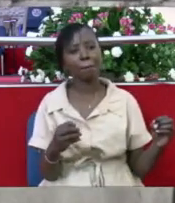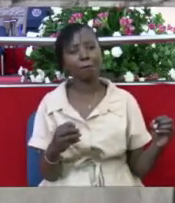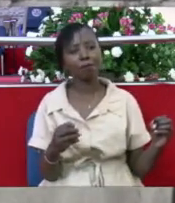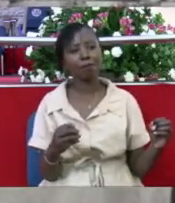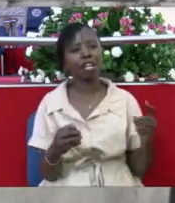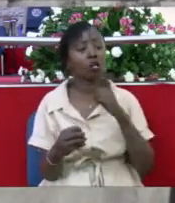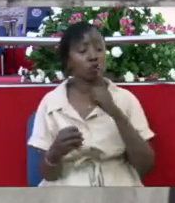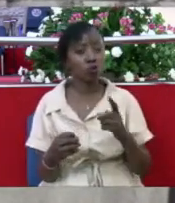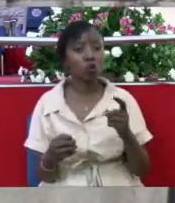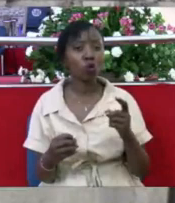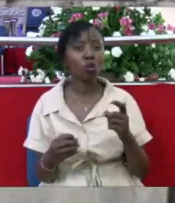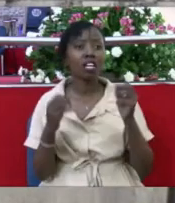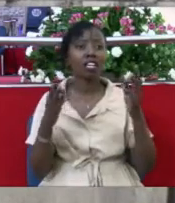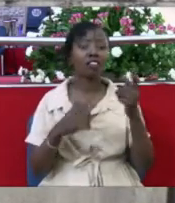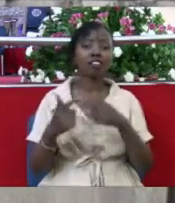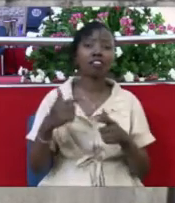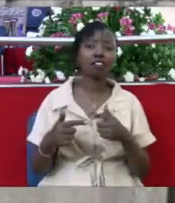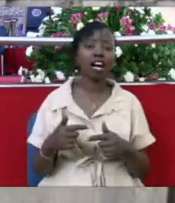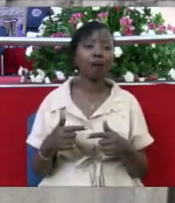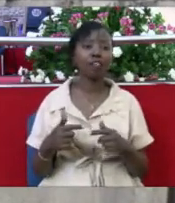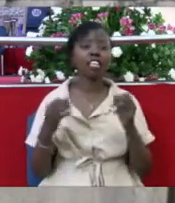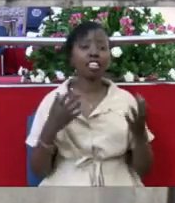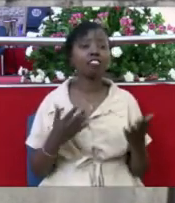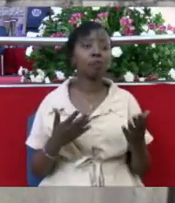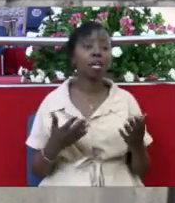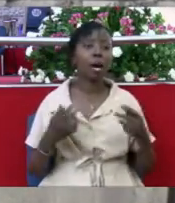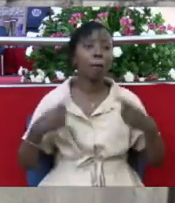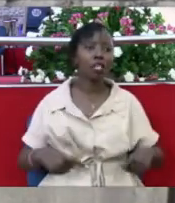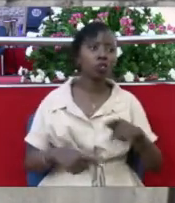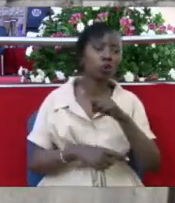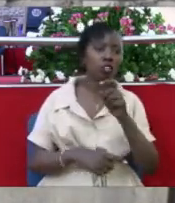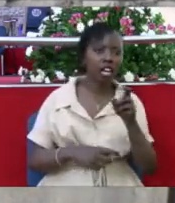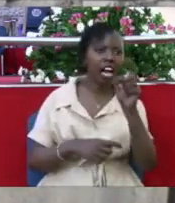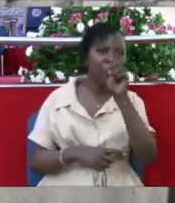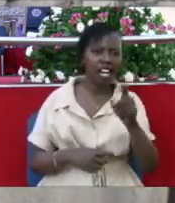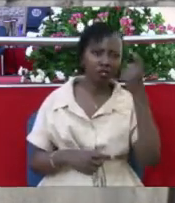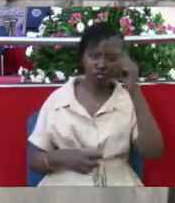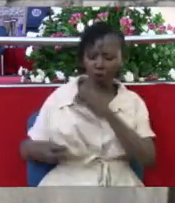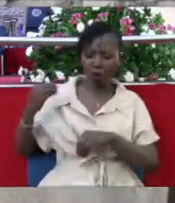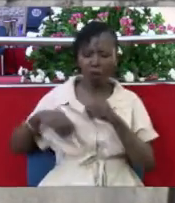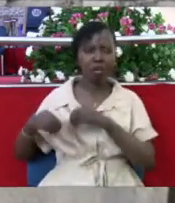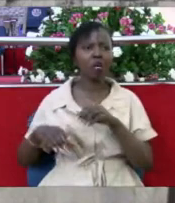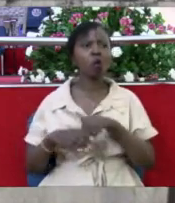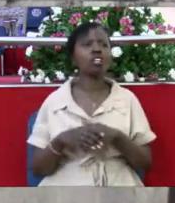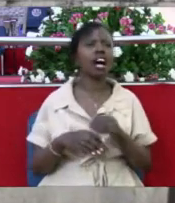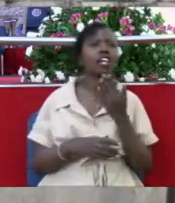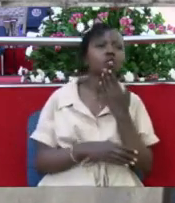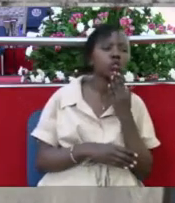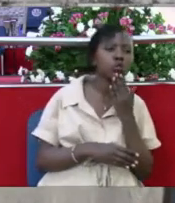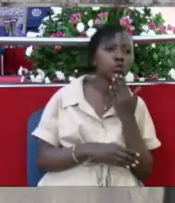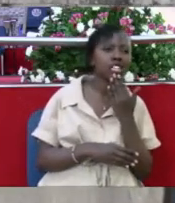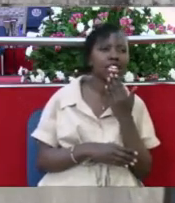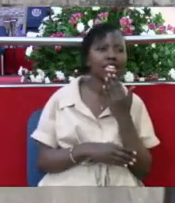the person who comes to ask you for a bribe on Tuesday, Jumanne mtu atakayekuuliza hongo, has found you powerless. Anakupata hauna